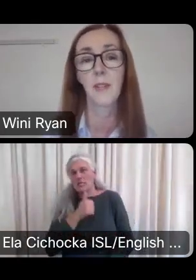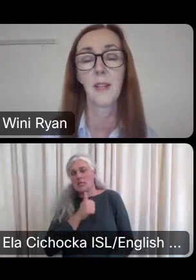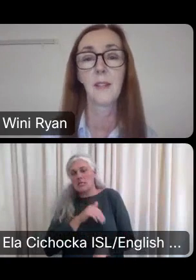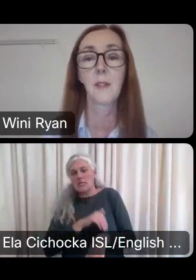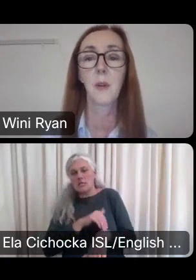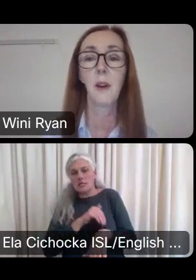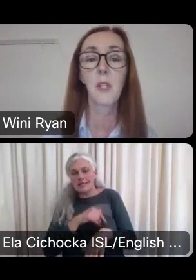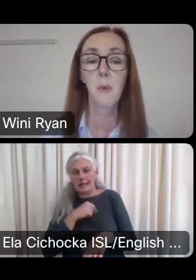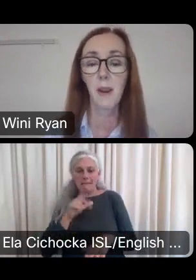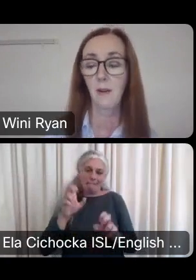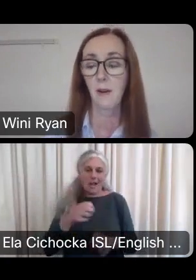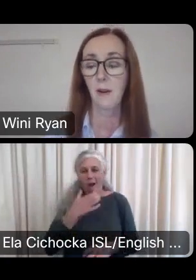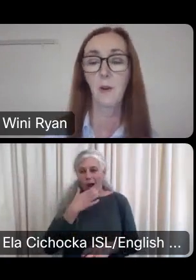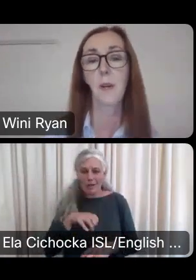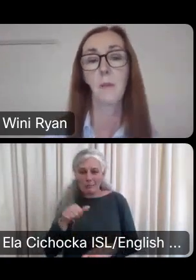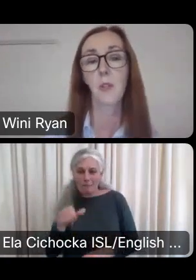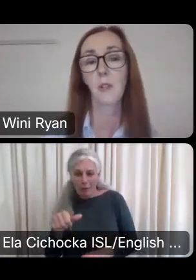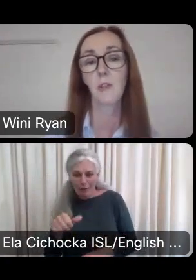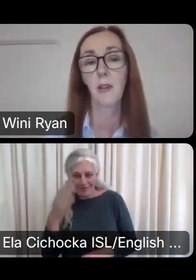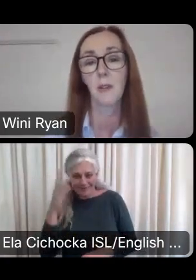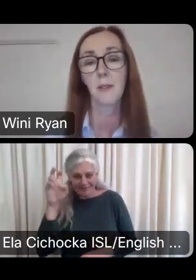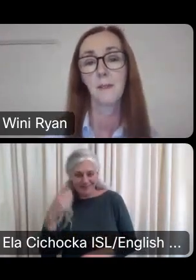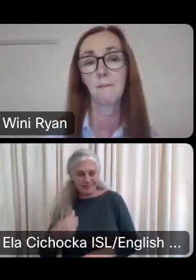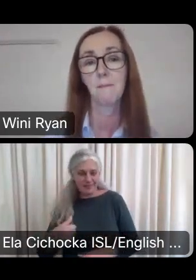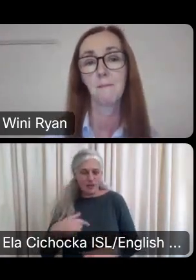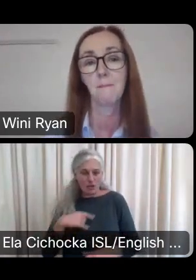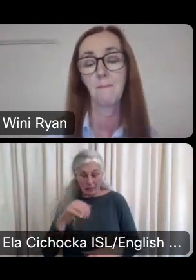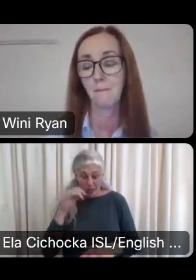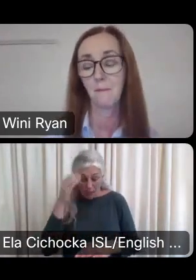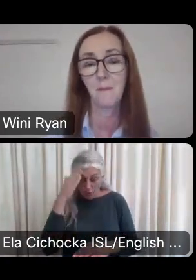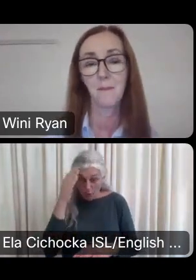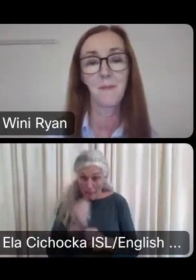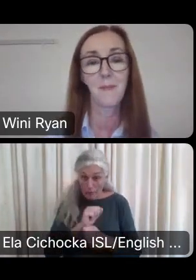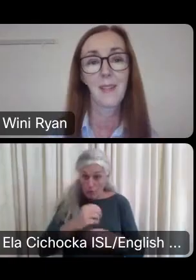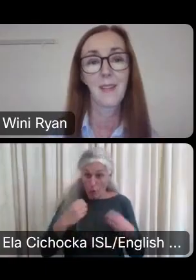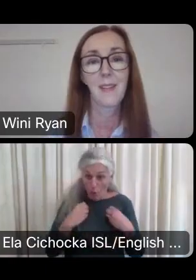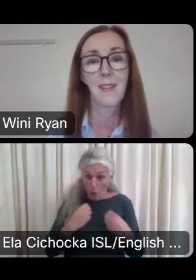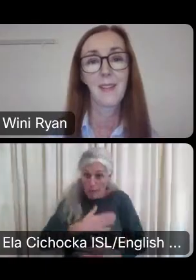buttons. So are you aware of your own emotional triggers?